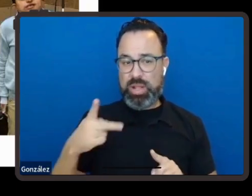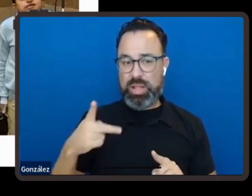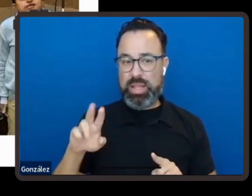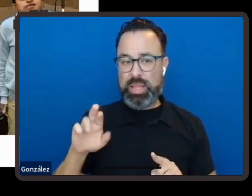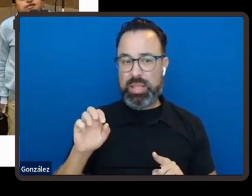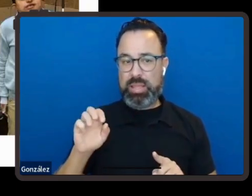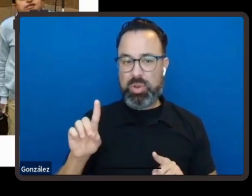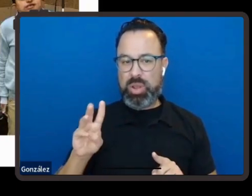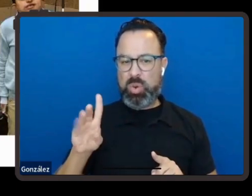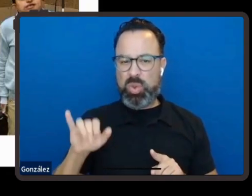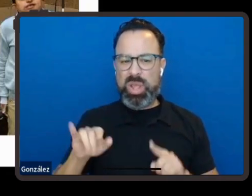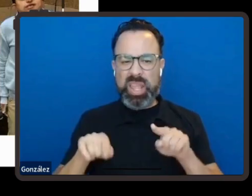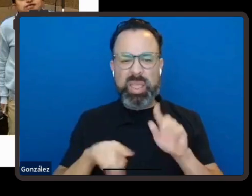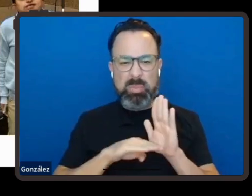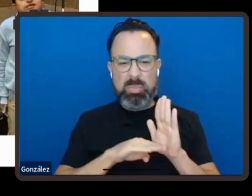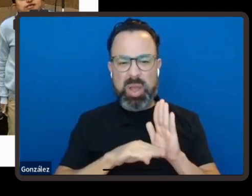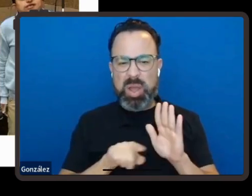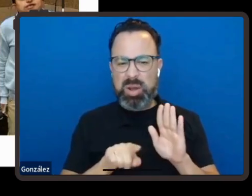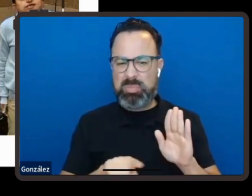at the bottom there.